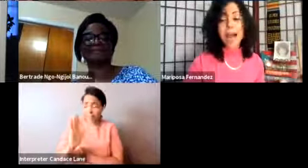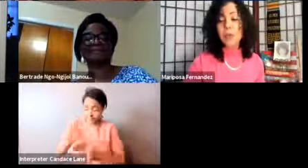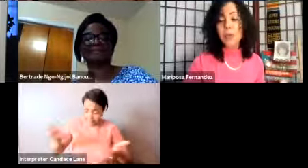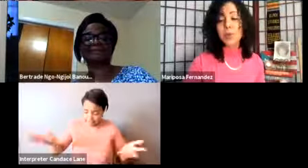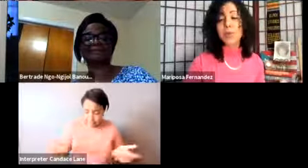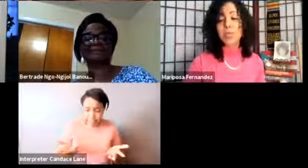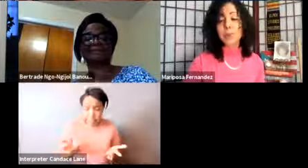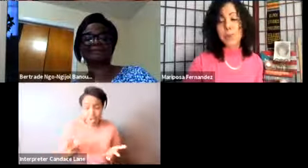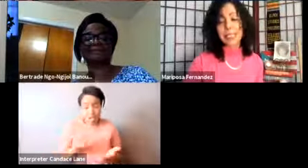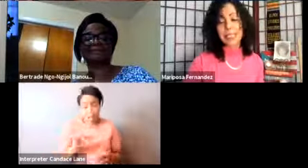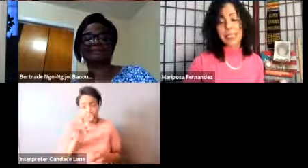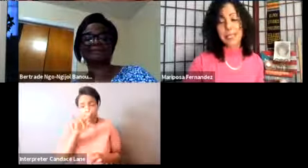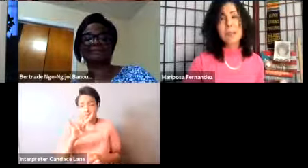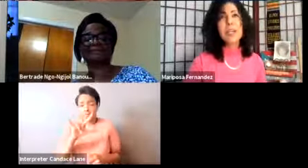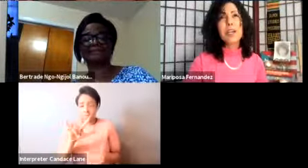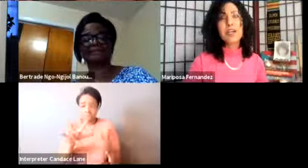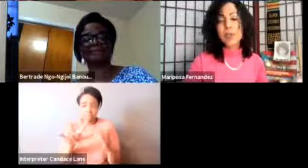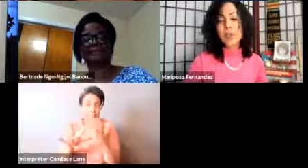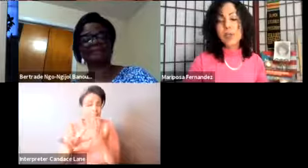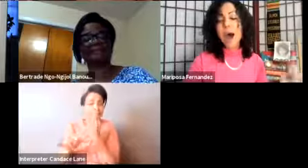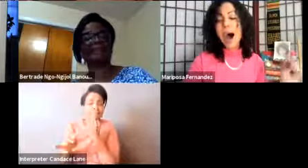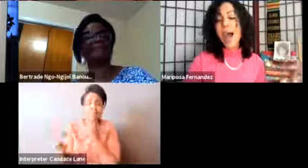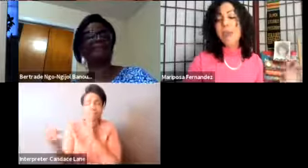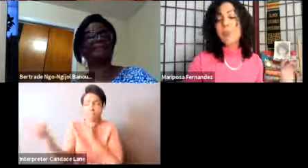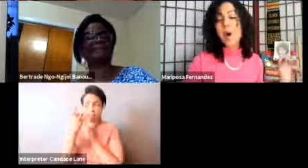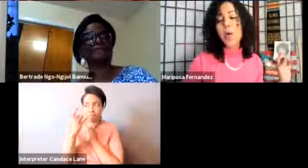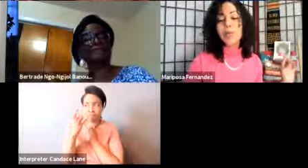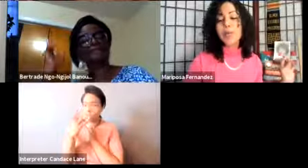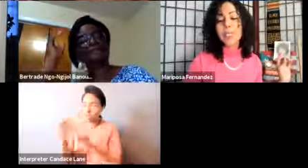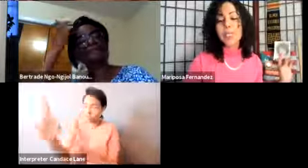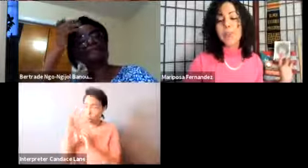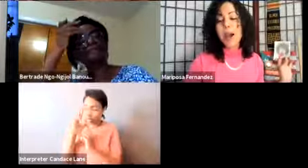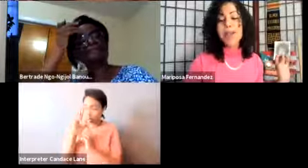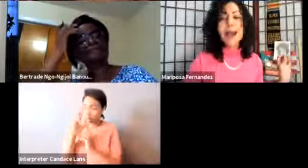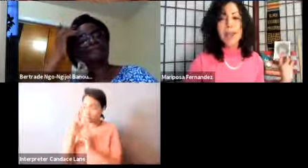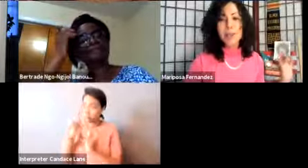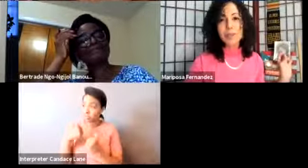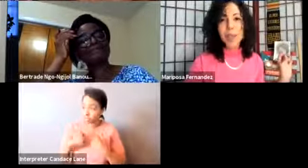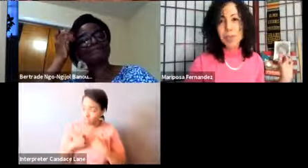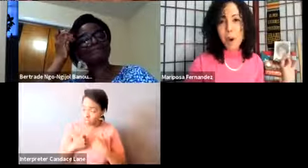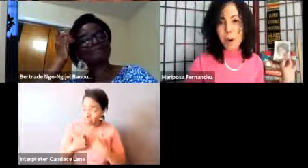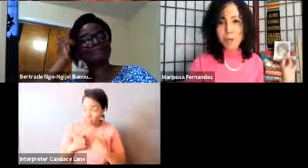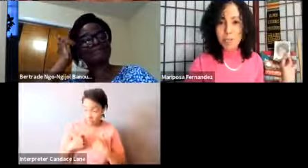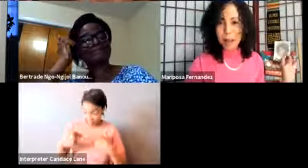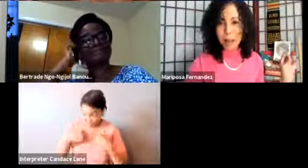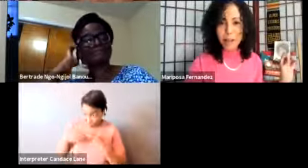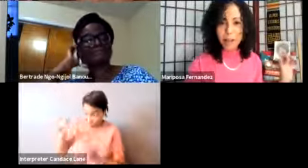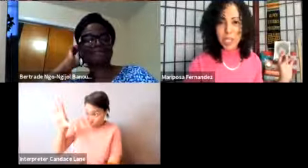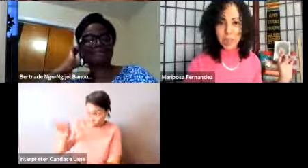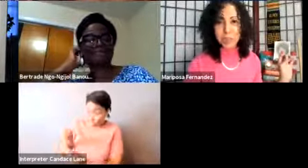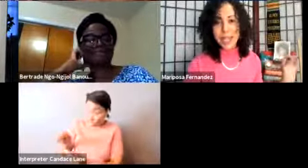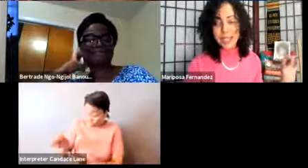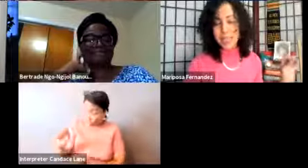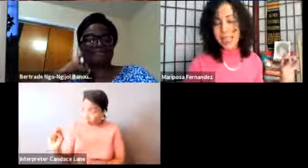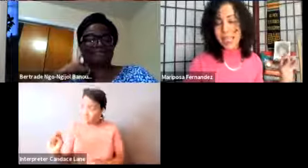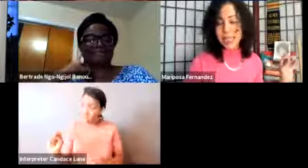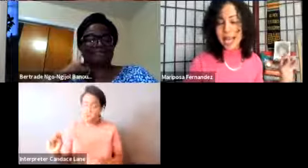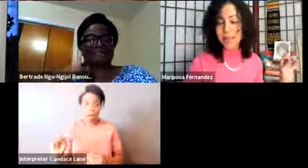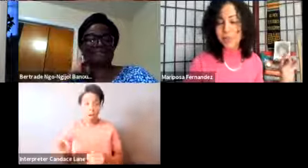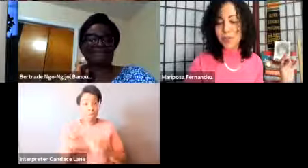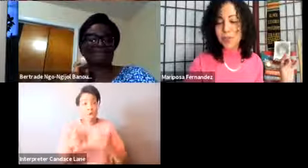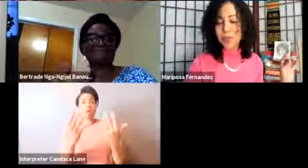loved, valued, and respected. Because of you, I am a poet who believes not in writing poems on L-shaped desks